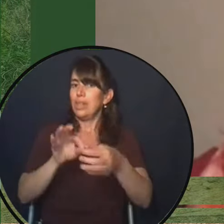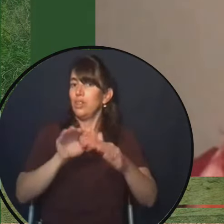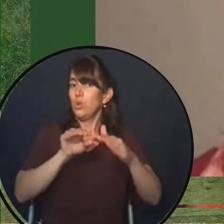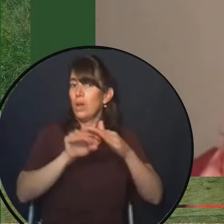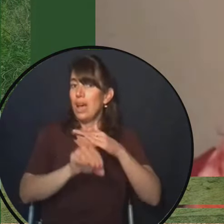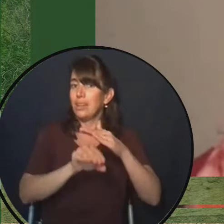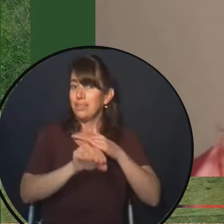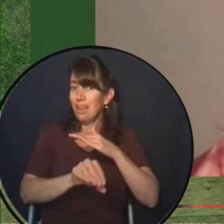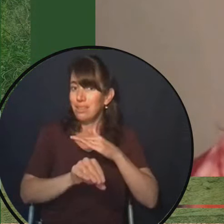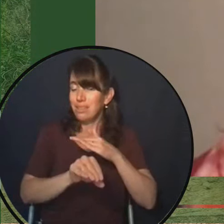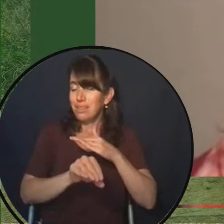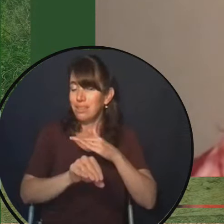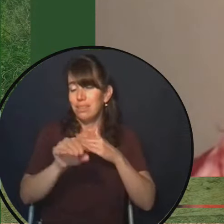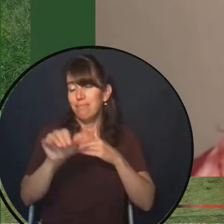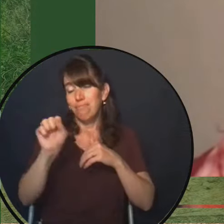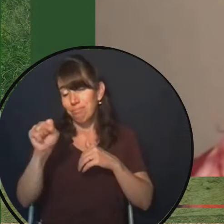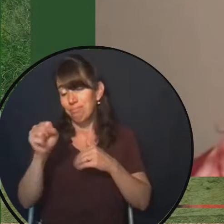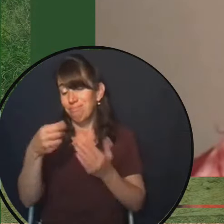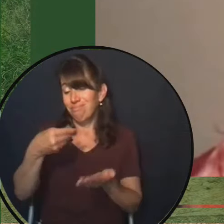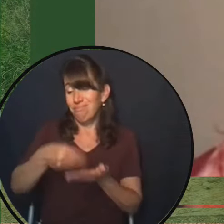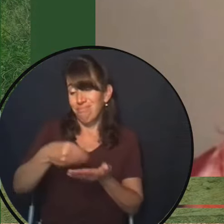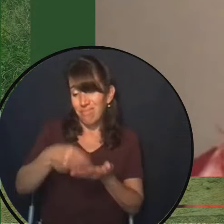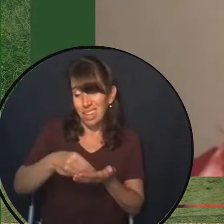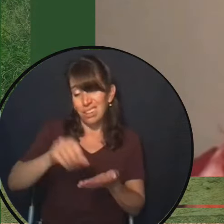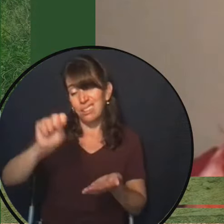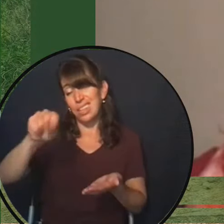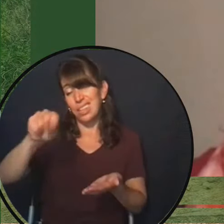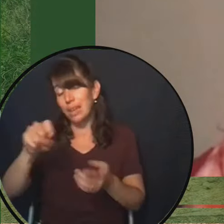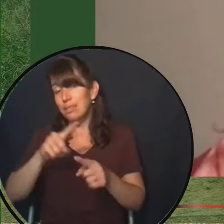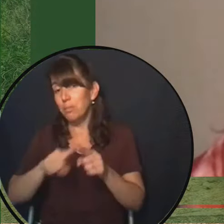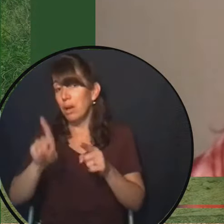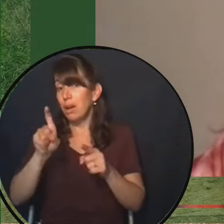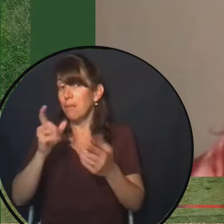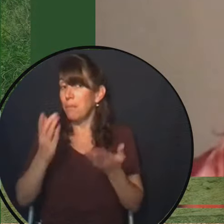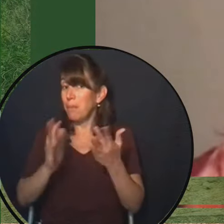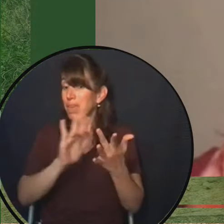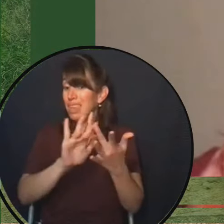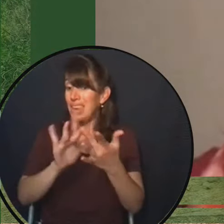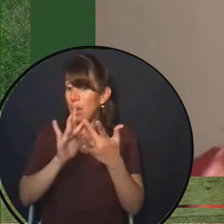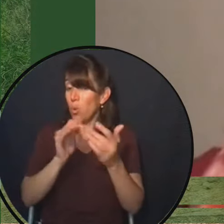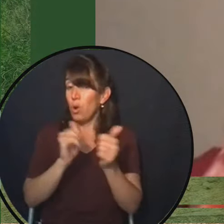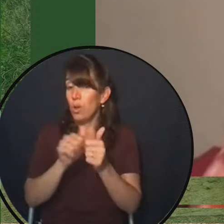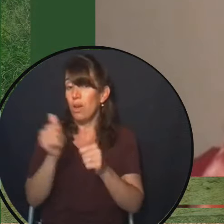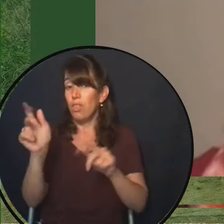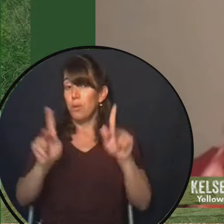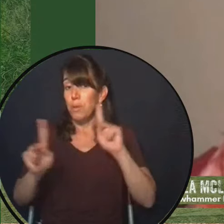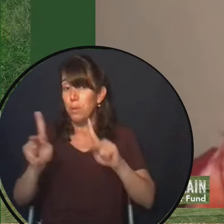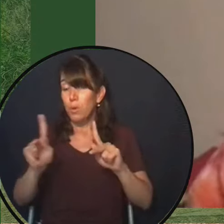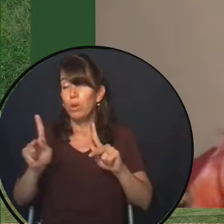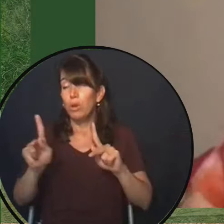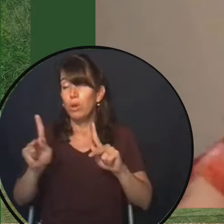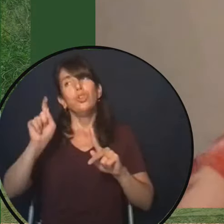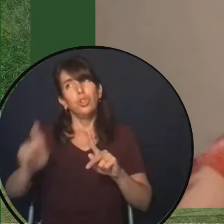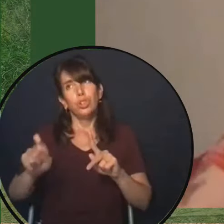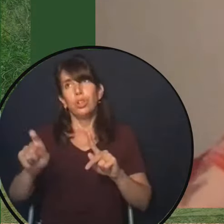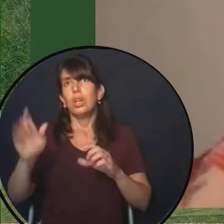can prioritize, or that you can network with others who already have those resources to start exploring, I think it's